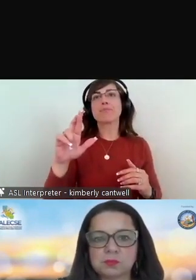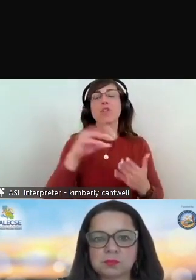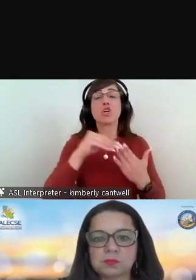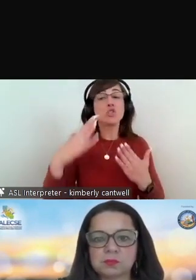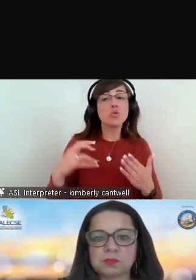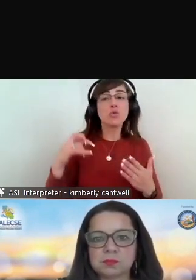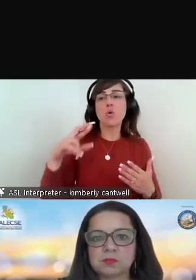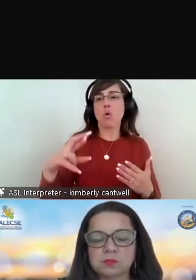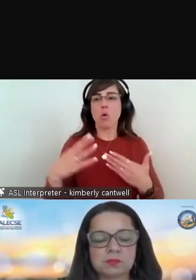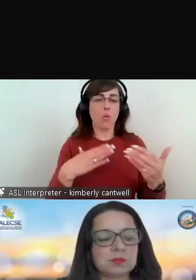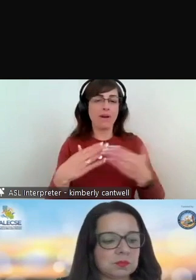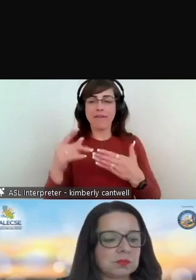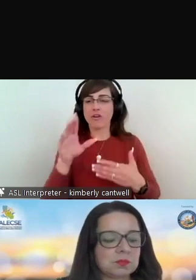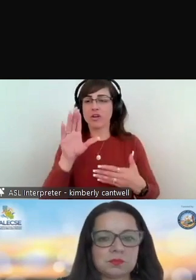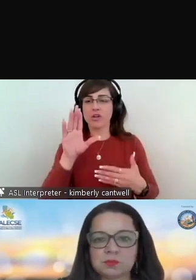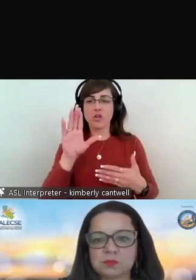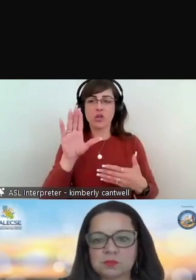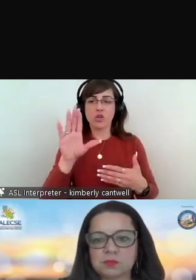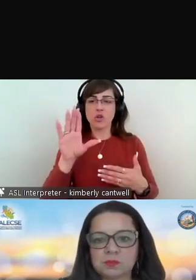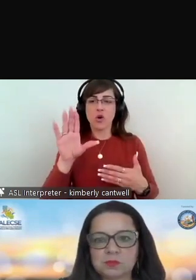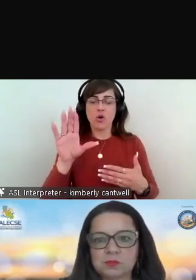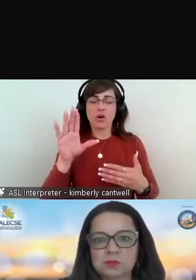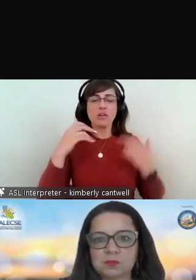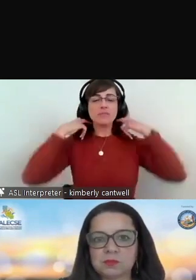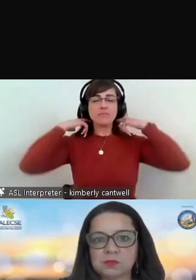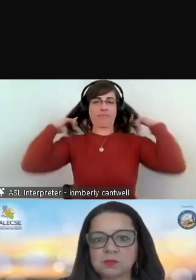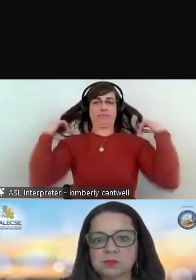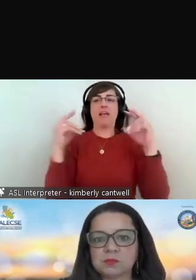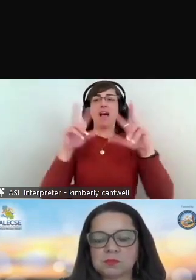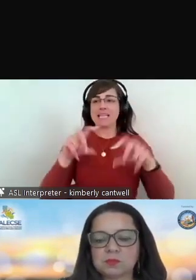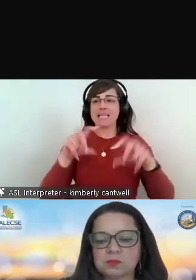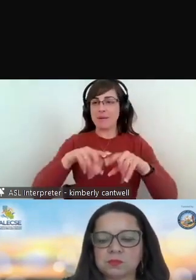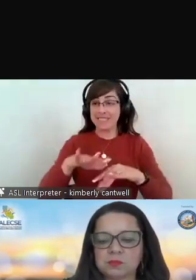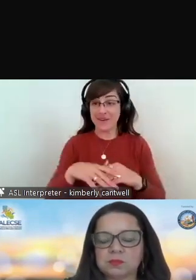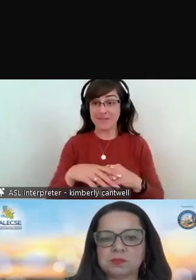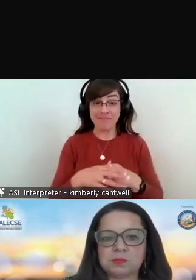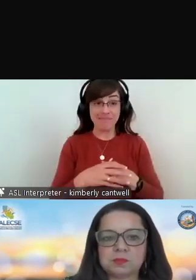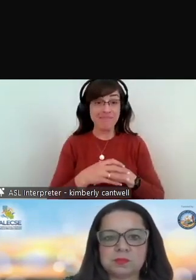student or whatever it is your assessment is based on.